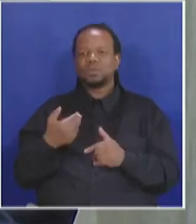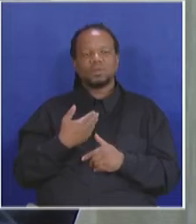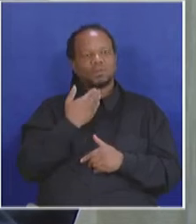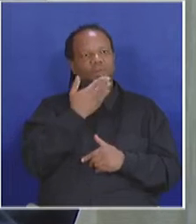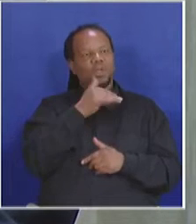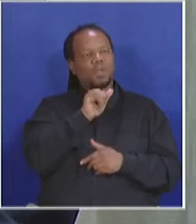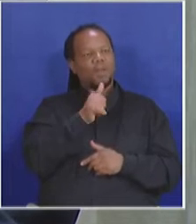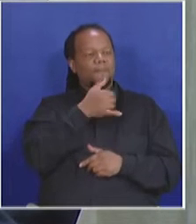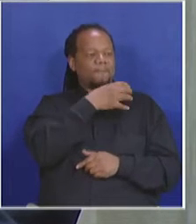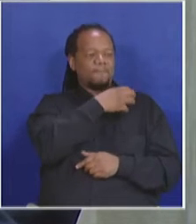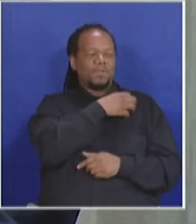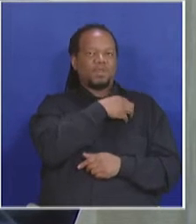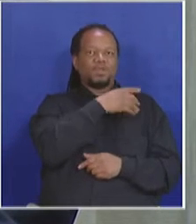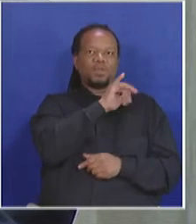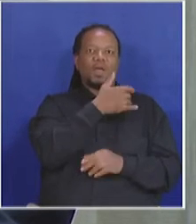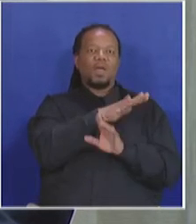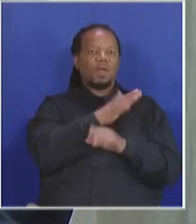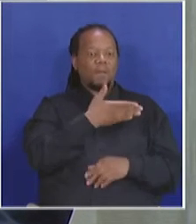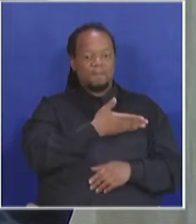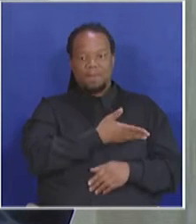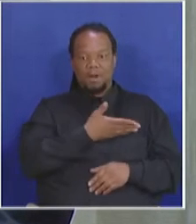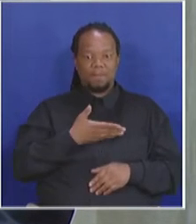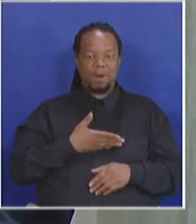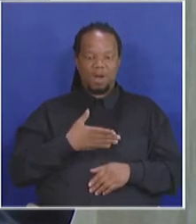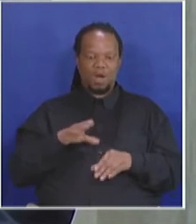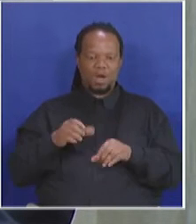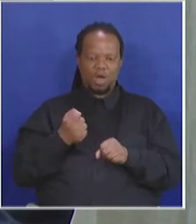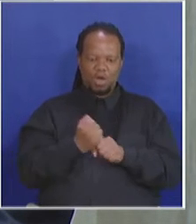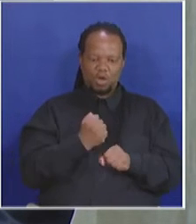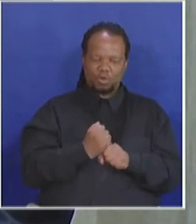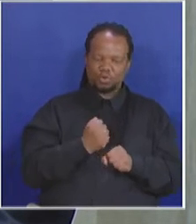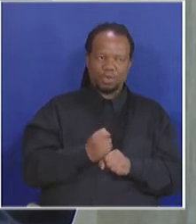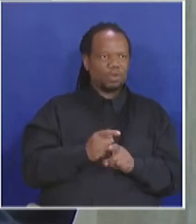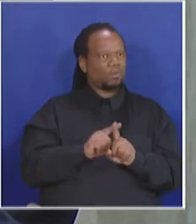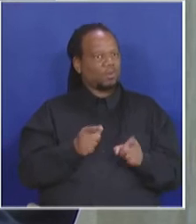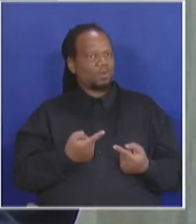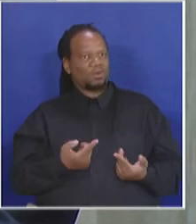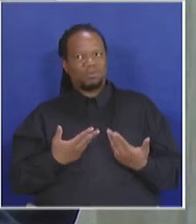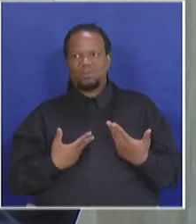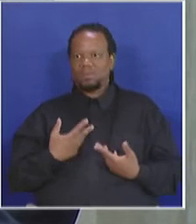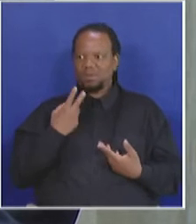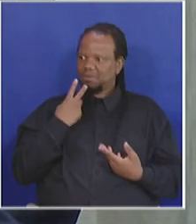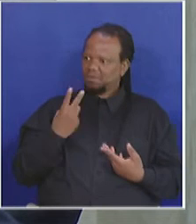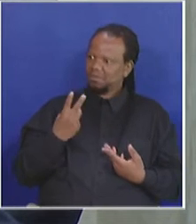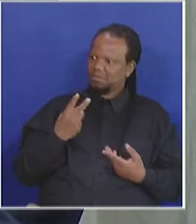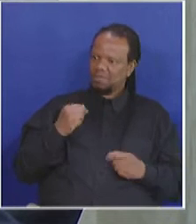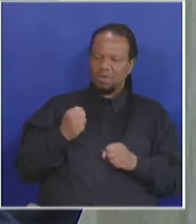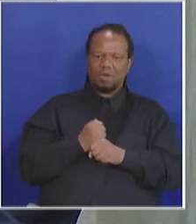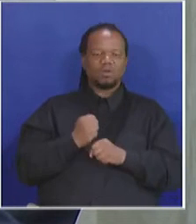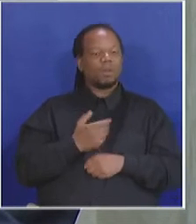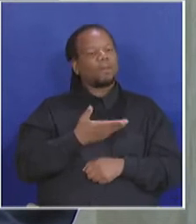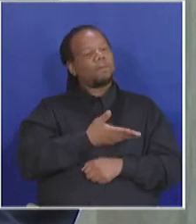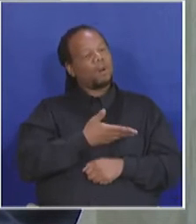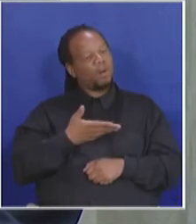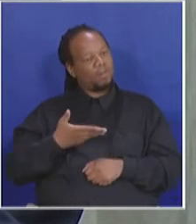Water and Sanitation as Mama Action being her nickname. To the contrary, I do not see any action. Therefore, Mama Action,